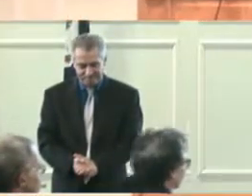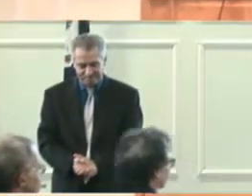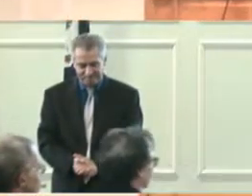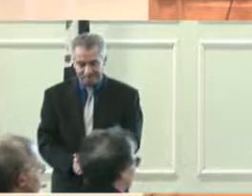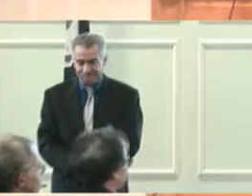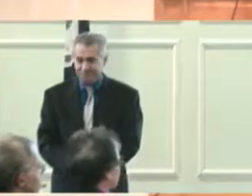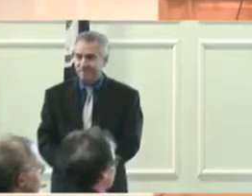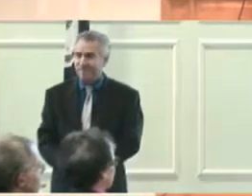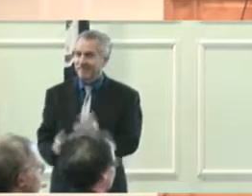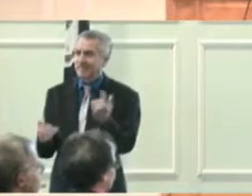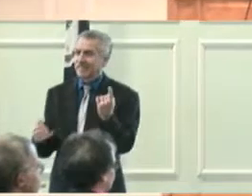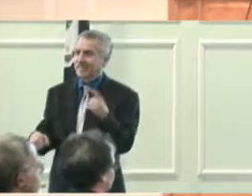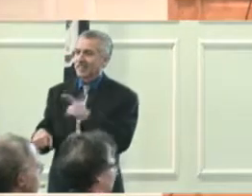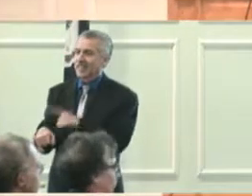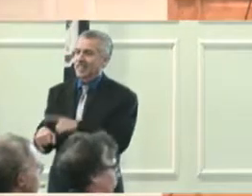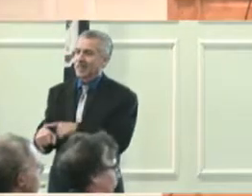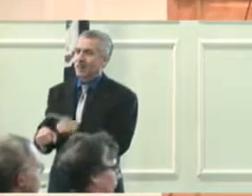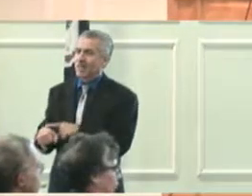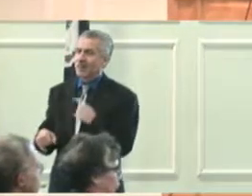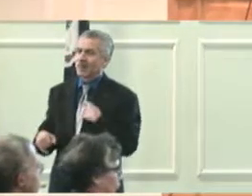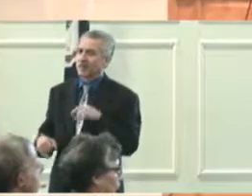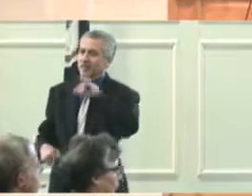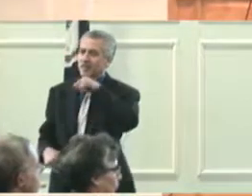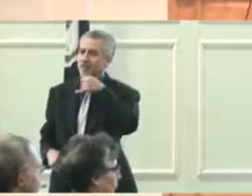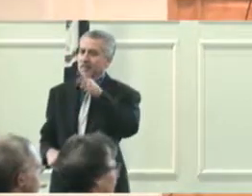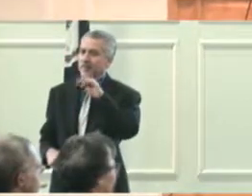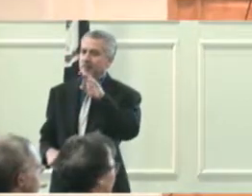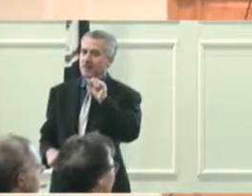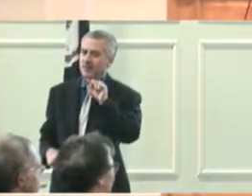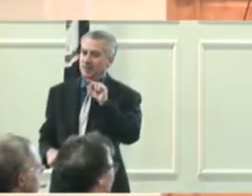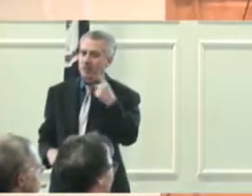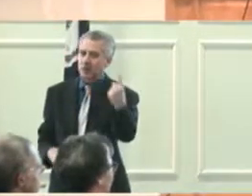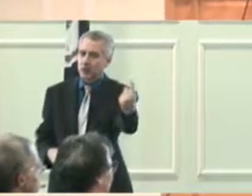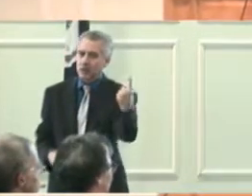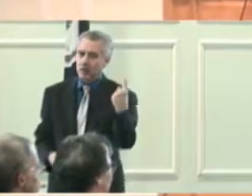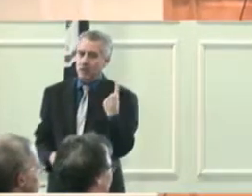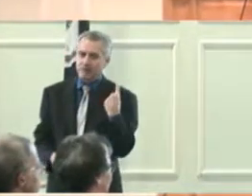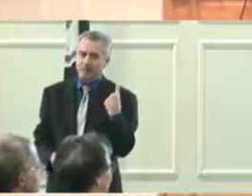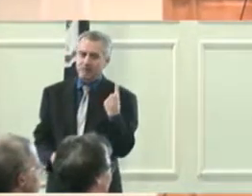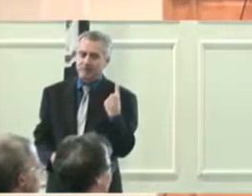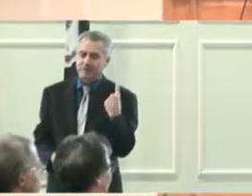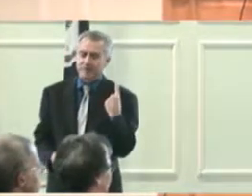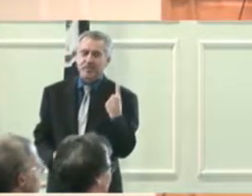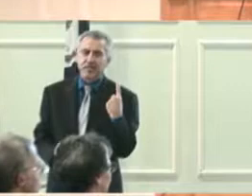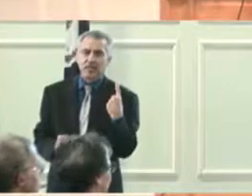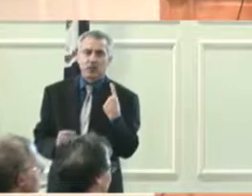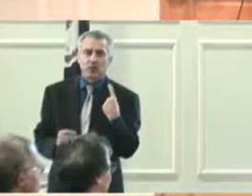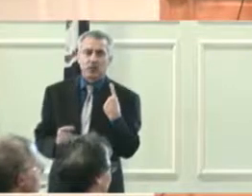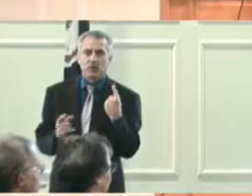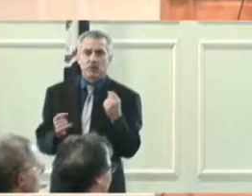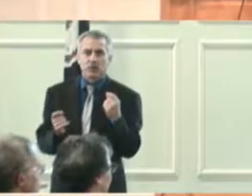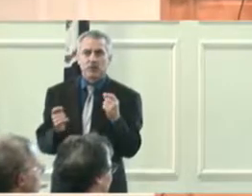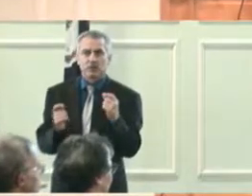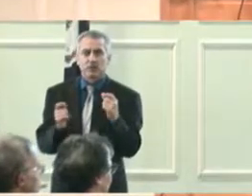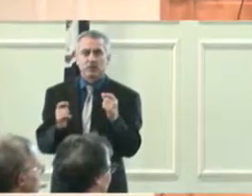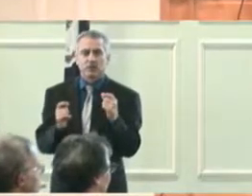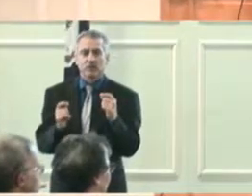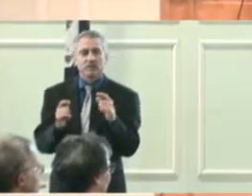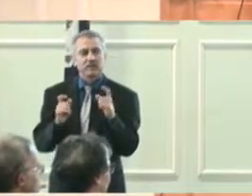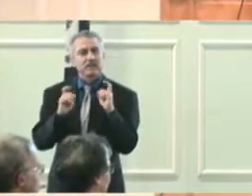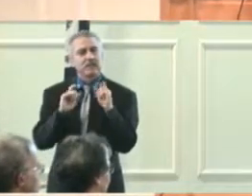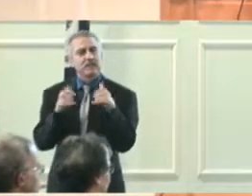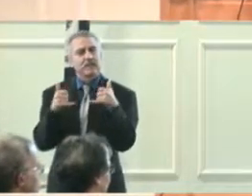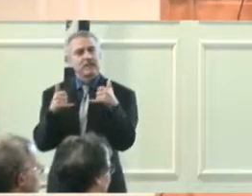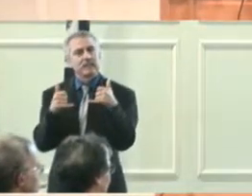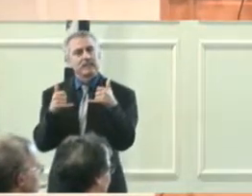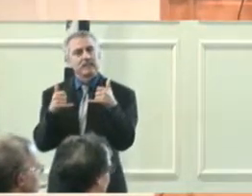This time I'm going to ask Brother James to come up, and we are going to do the presentation of the certificates.